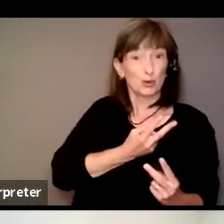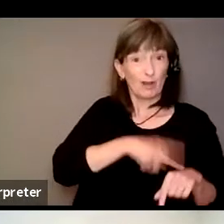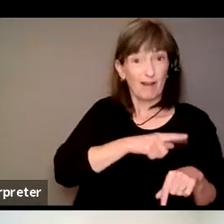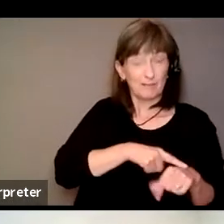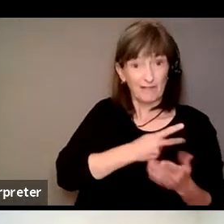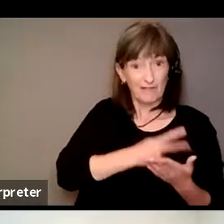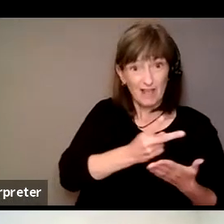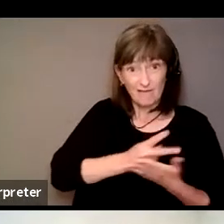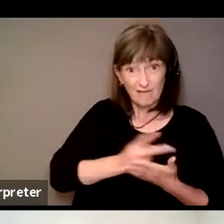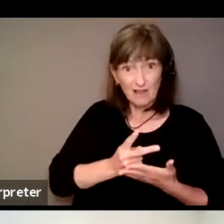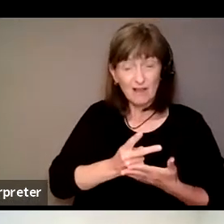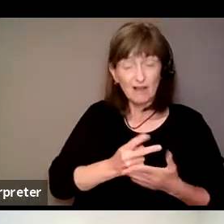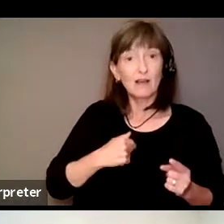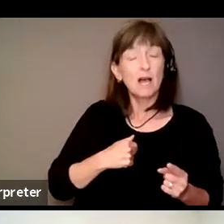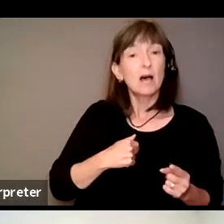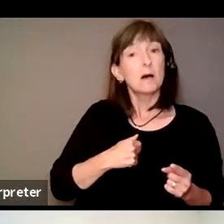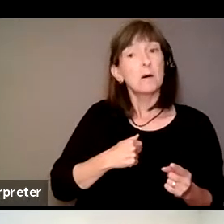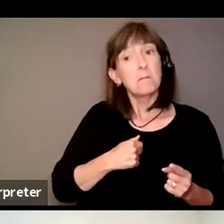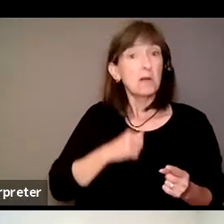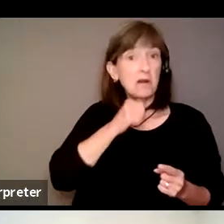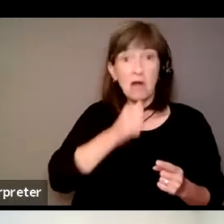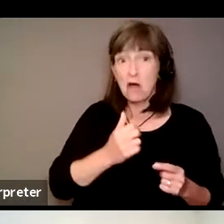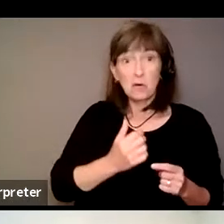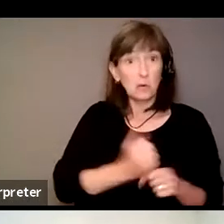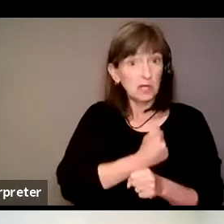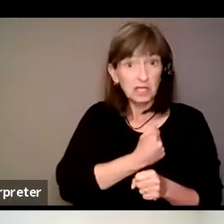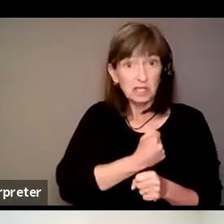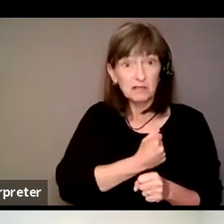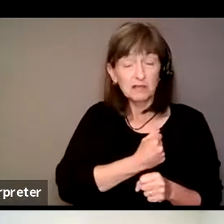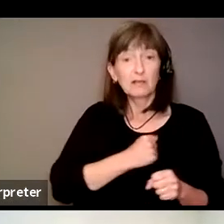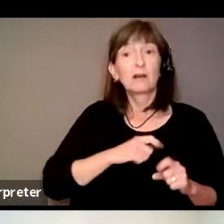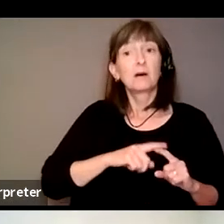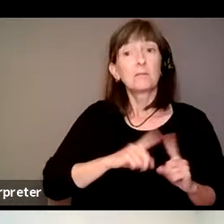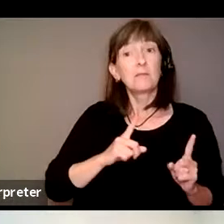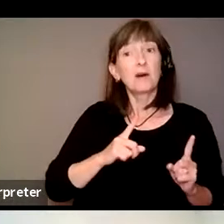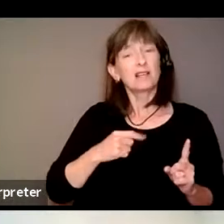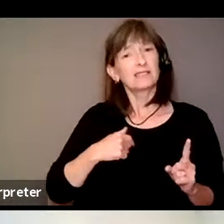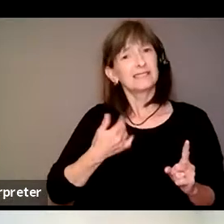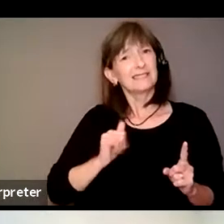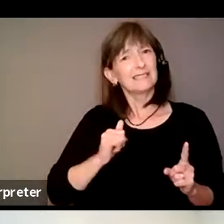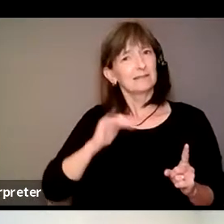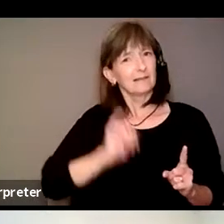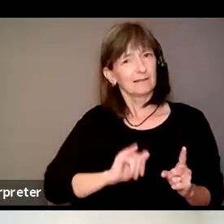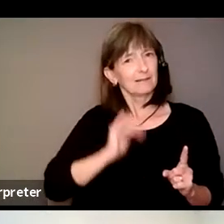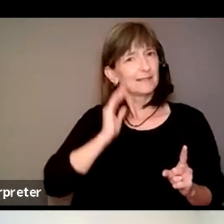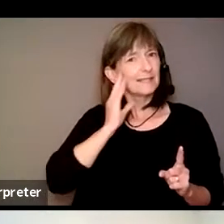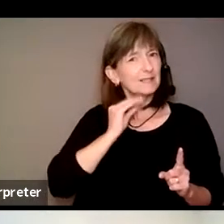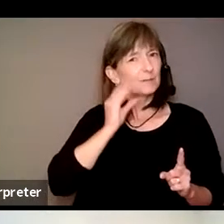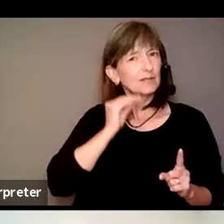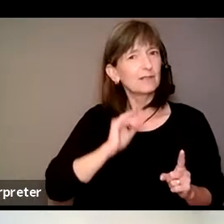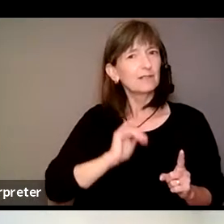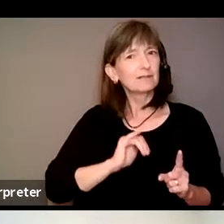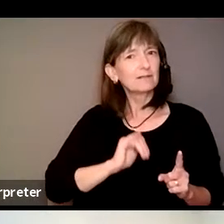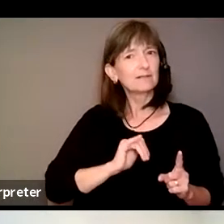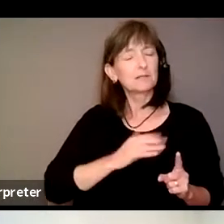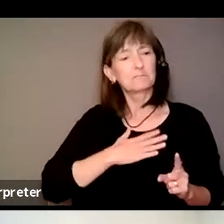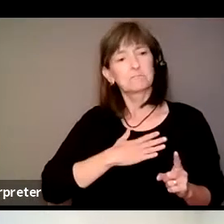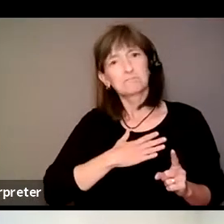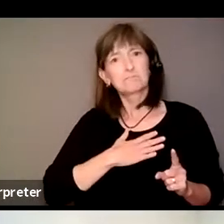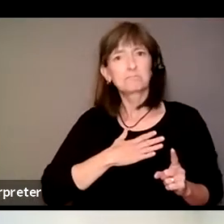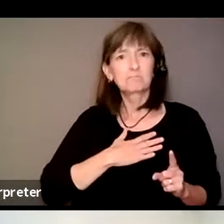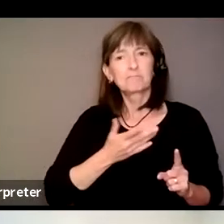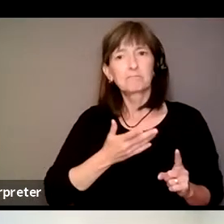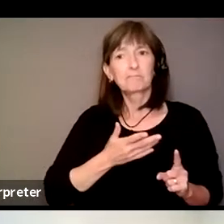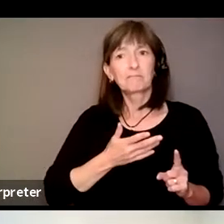wasn't elected in those by-elections, I look at that experience as, I don't look at it as